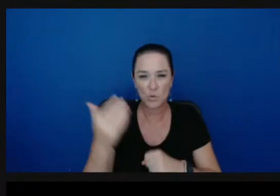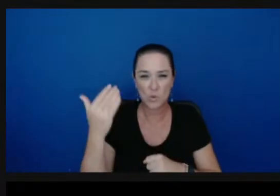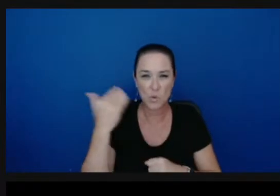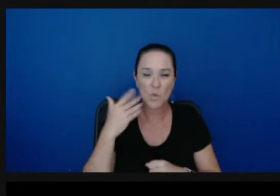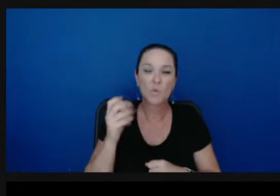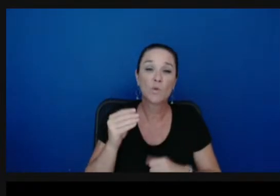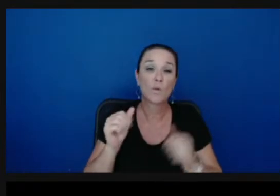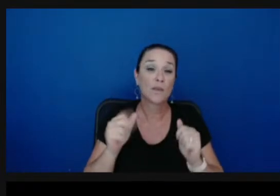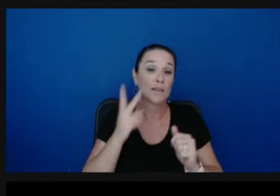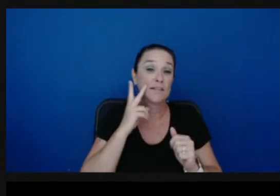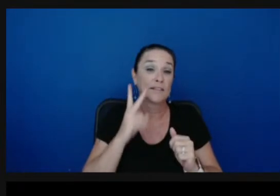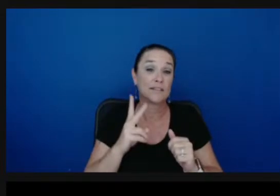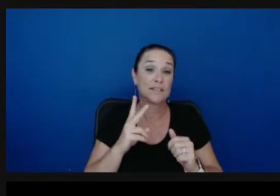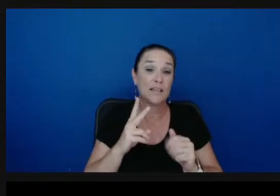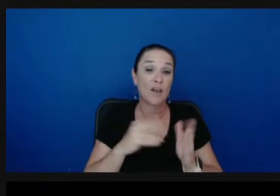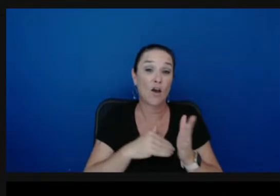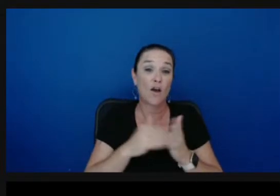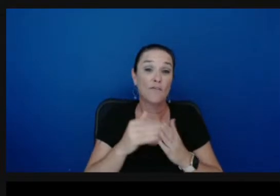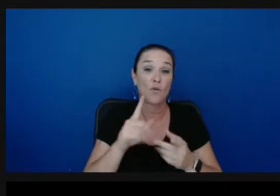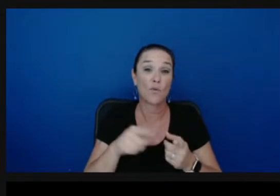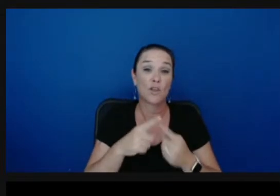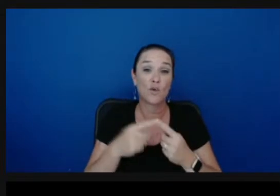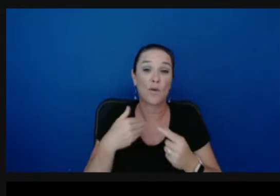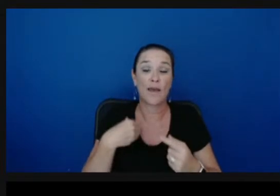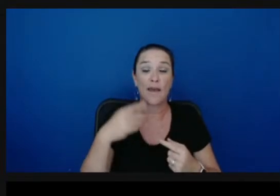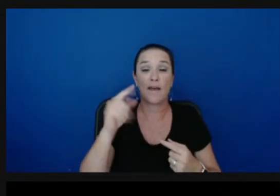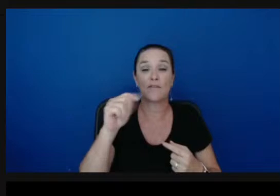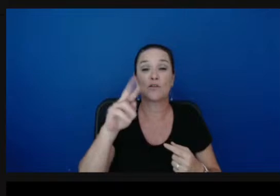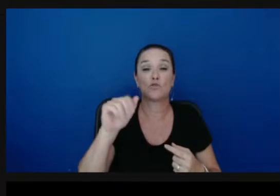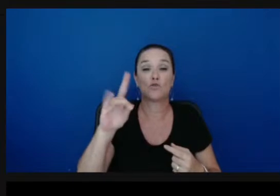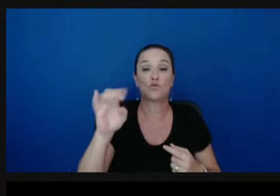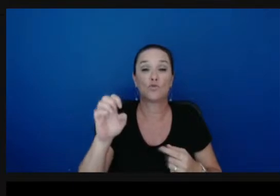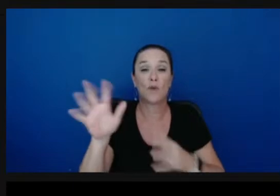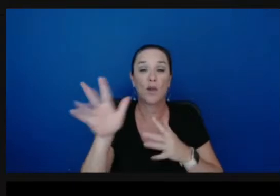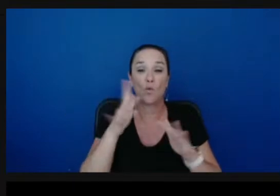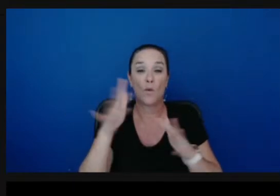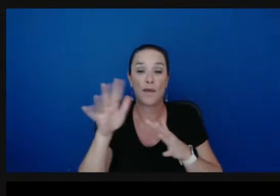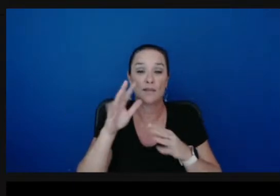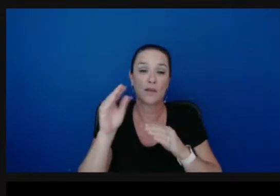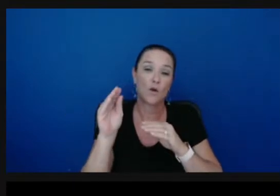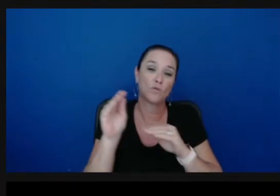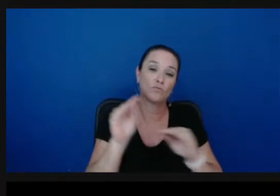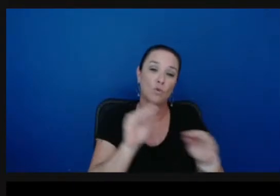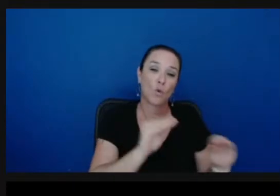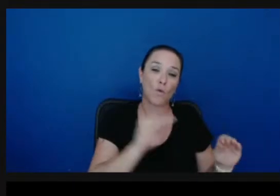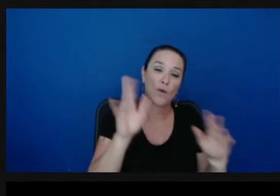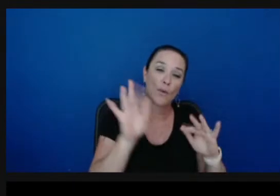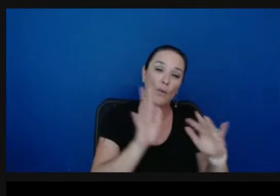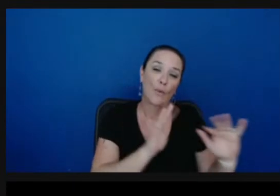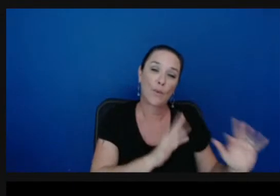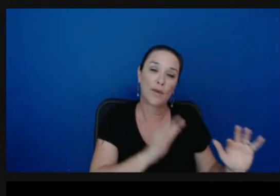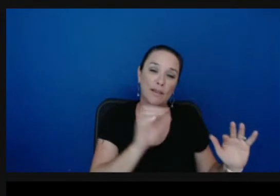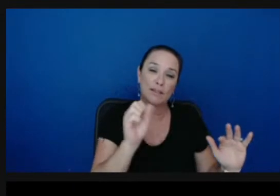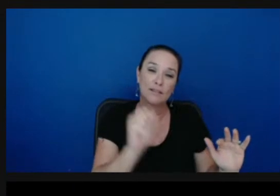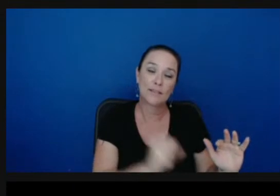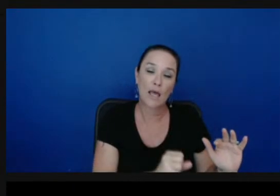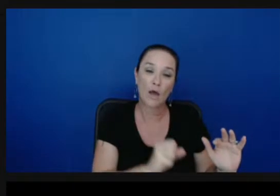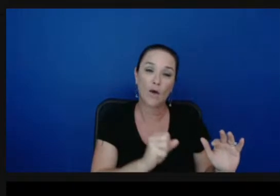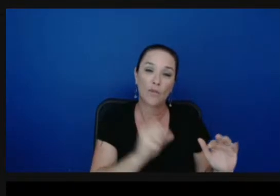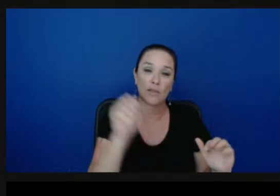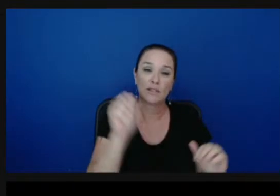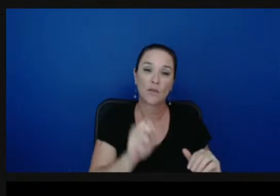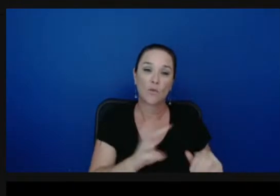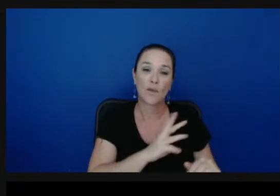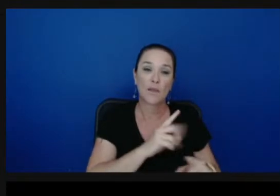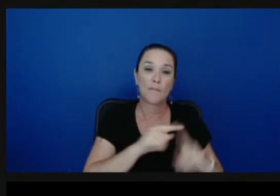often with the trade winds, a lot of this ashfall falls down to the south and southwest. But occasionally, if it gets high enough into the jet stream, then it's